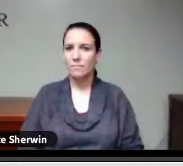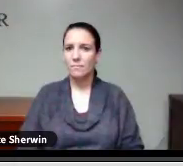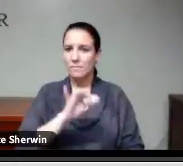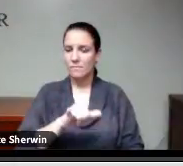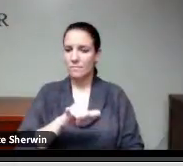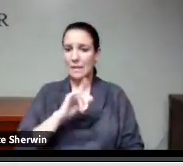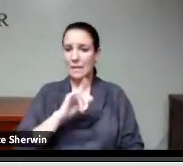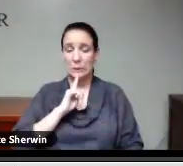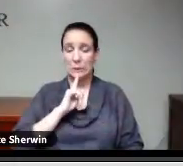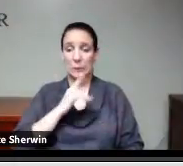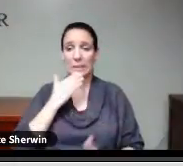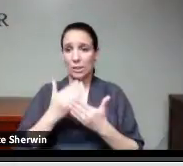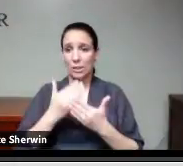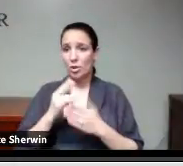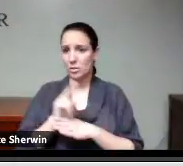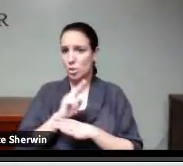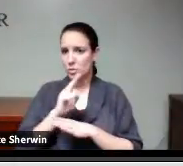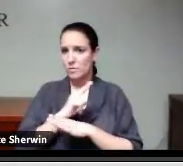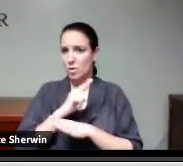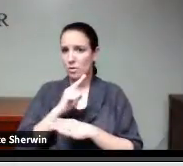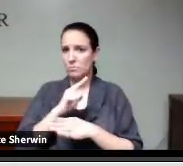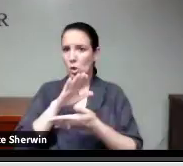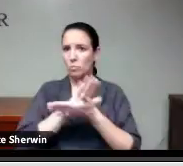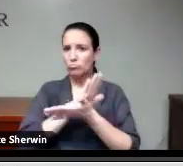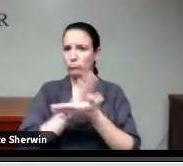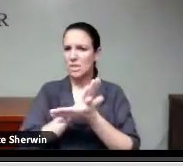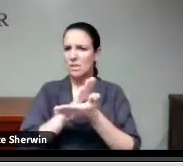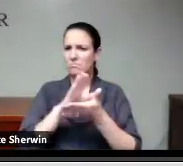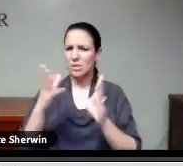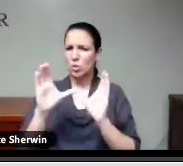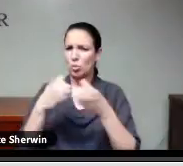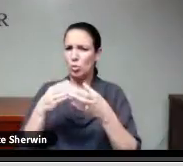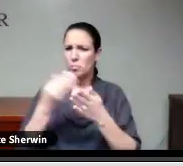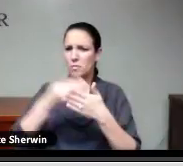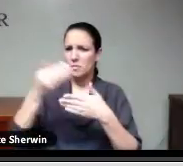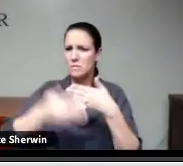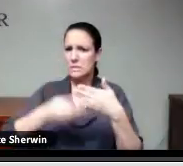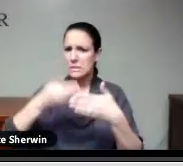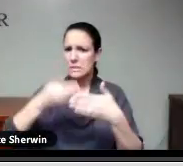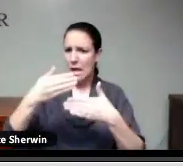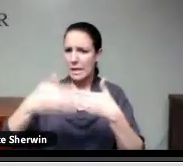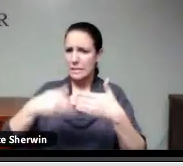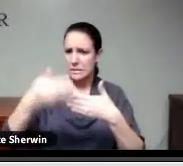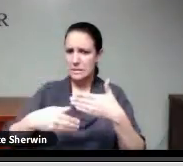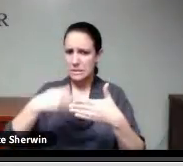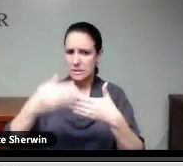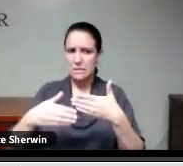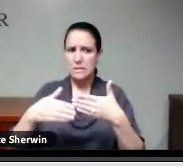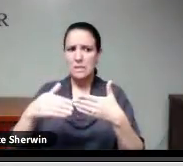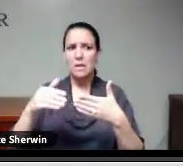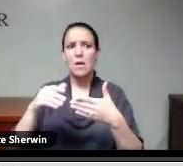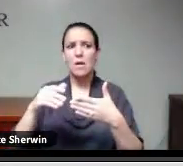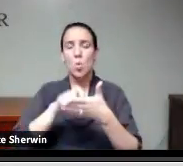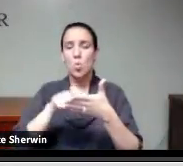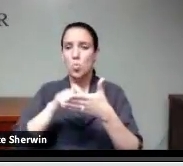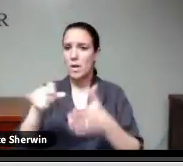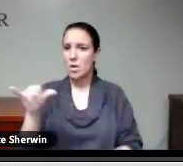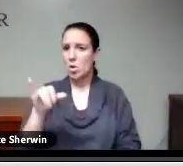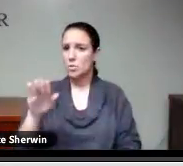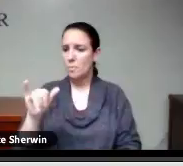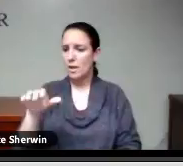useful set of slides that was co-authored by Courtney Young, who is the